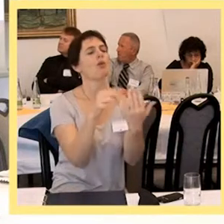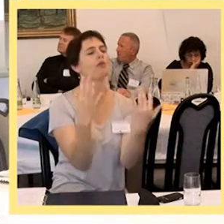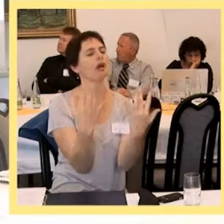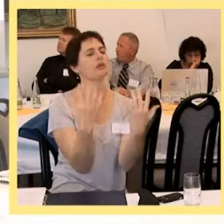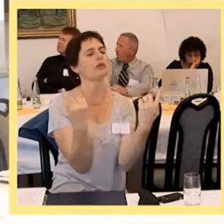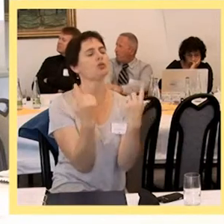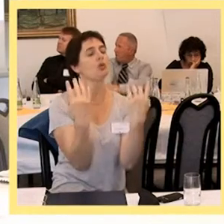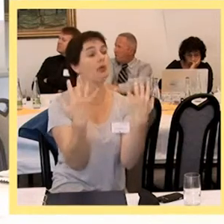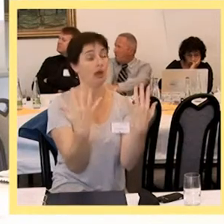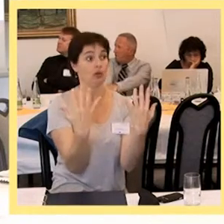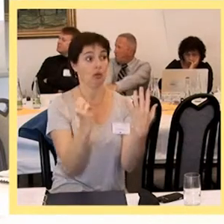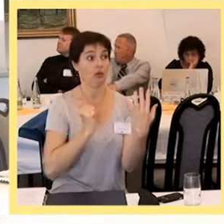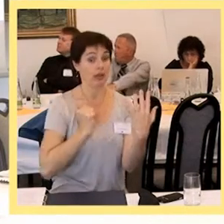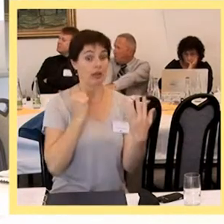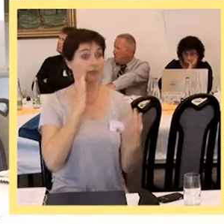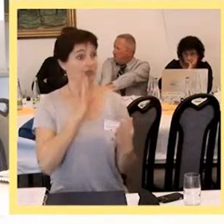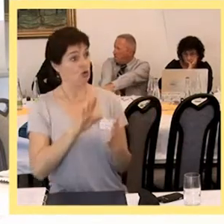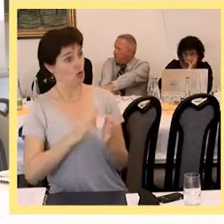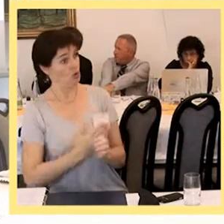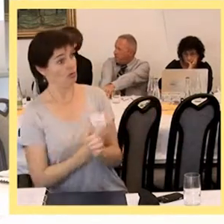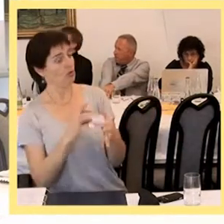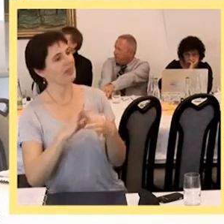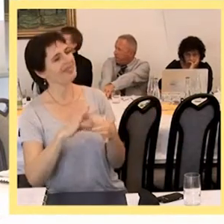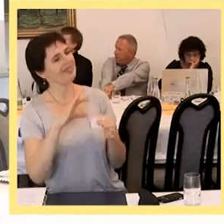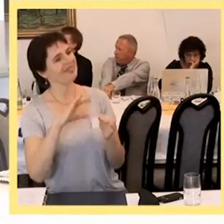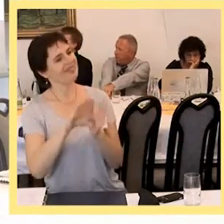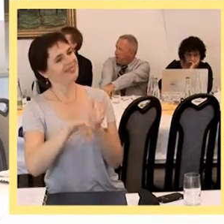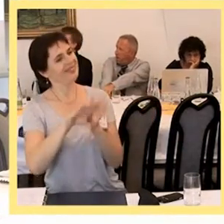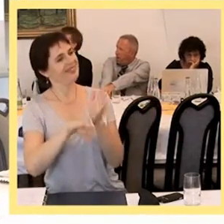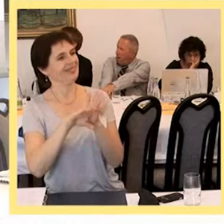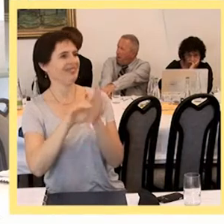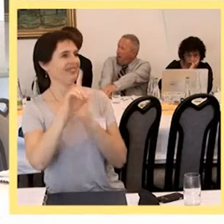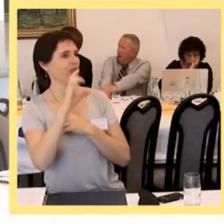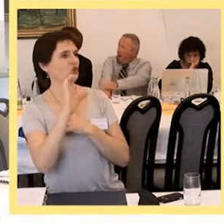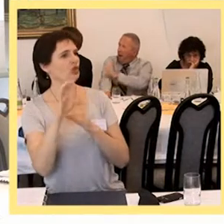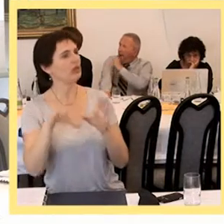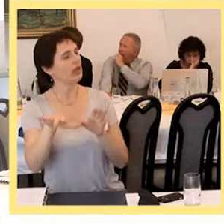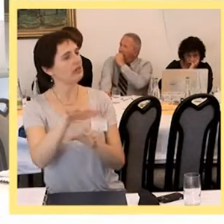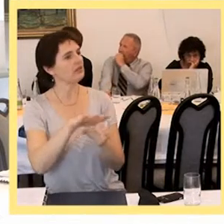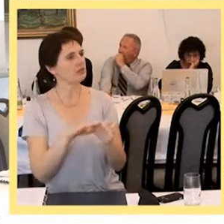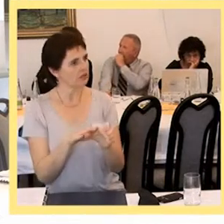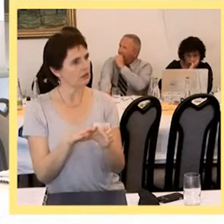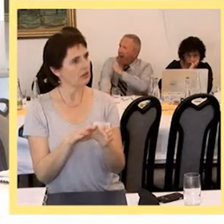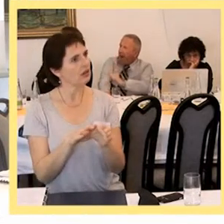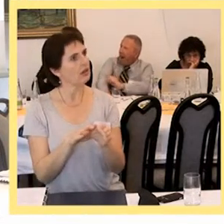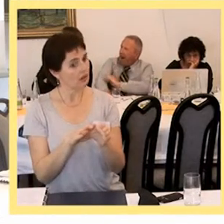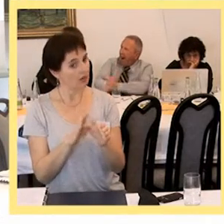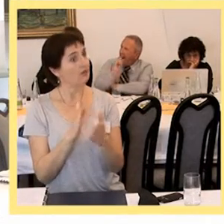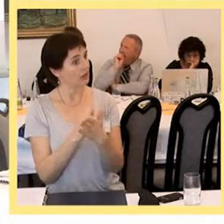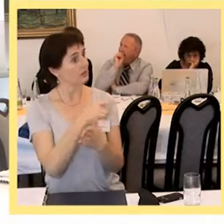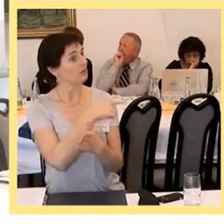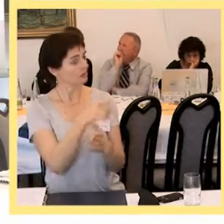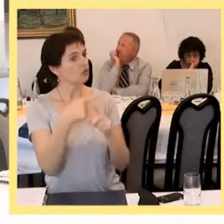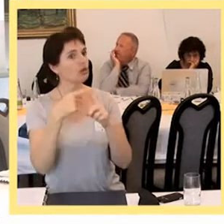for a decontamination exercise, the volunteers needed to be comfortable walking around in their swimwear and going through a